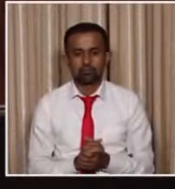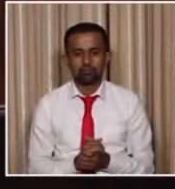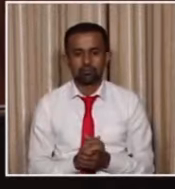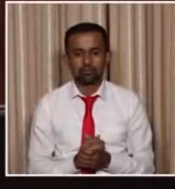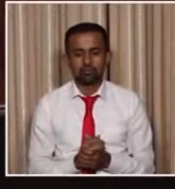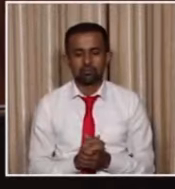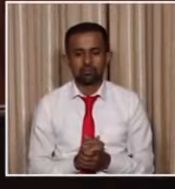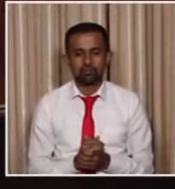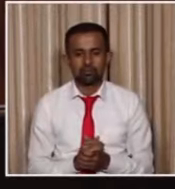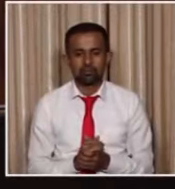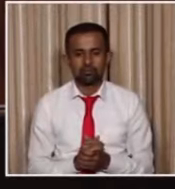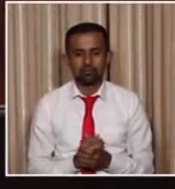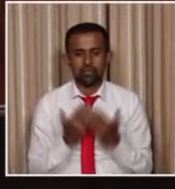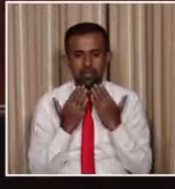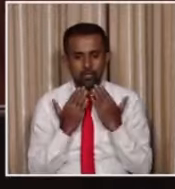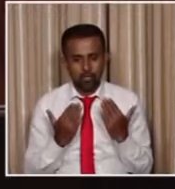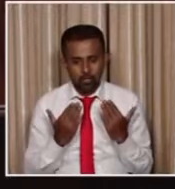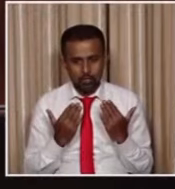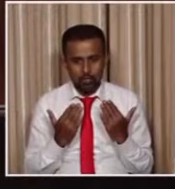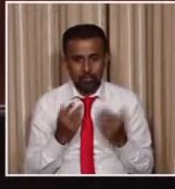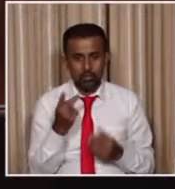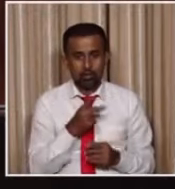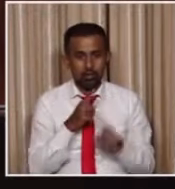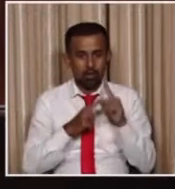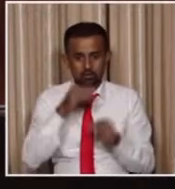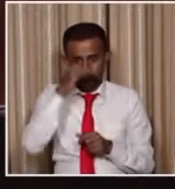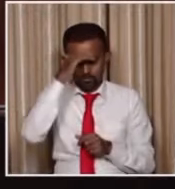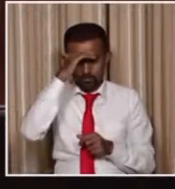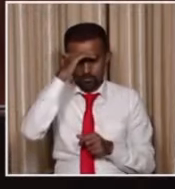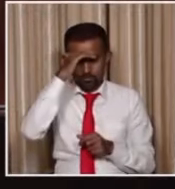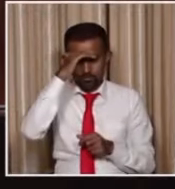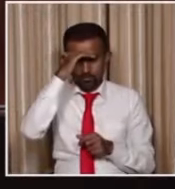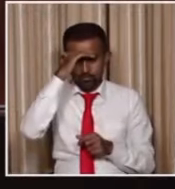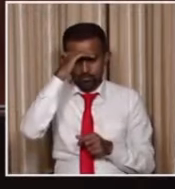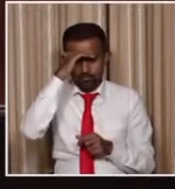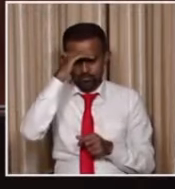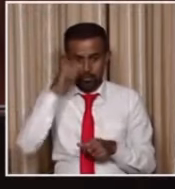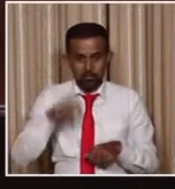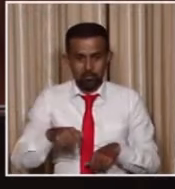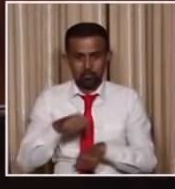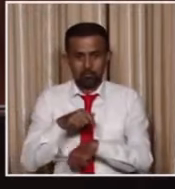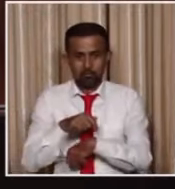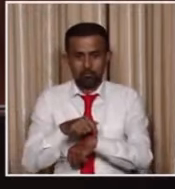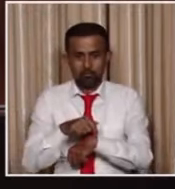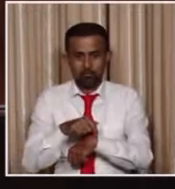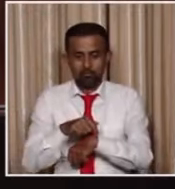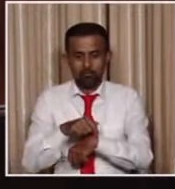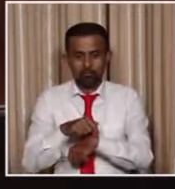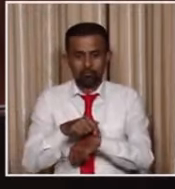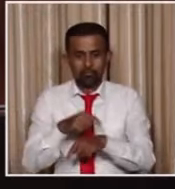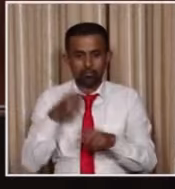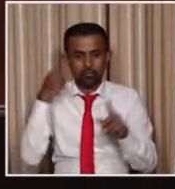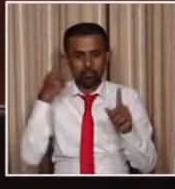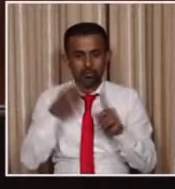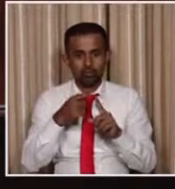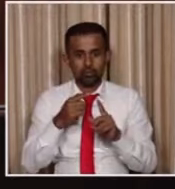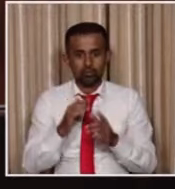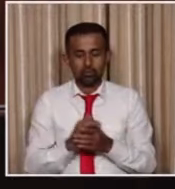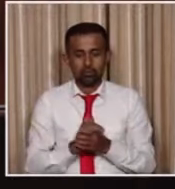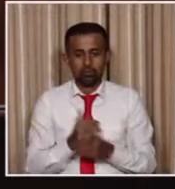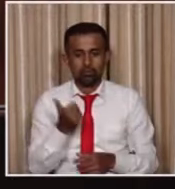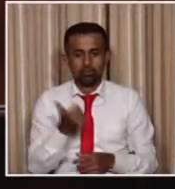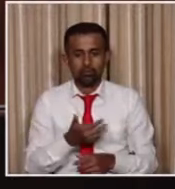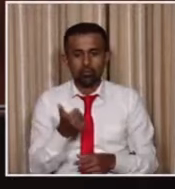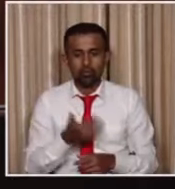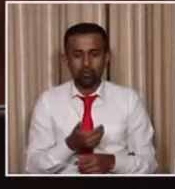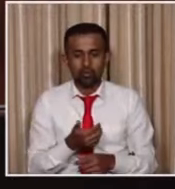Thank you very much, Honorable Deputy Speaker, giving me this opportunity to discuss a very important matter here. As